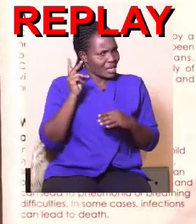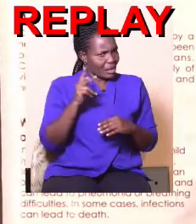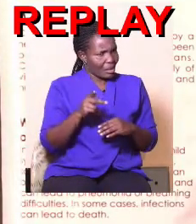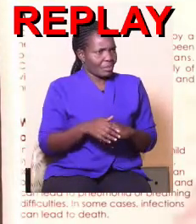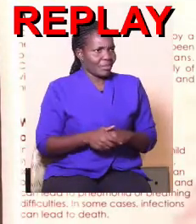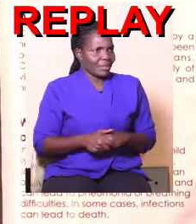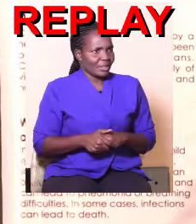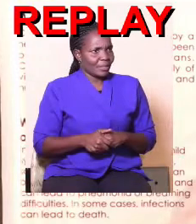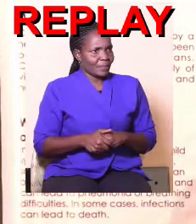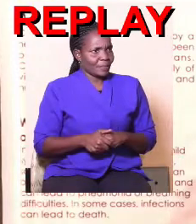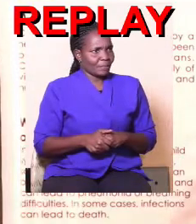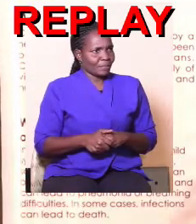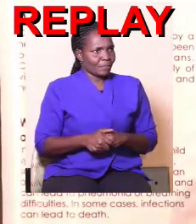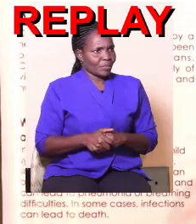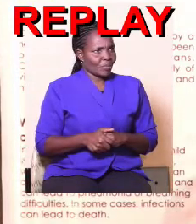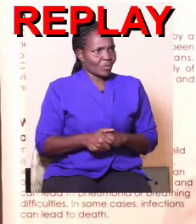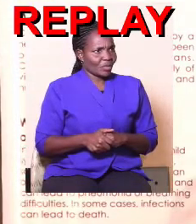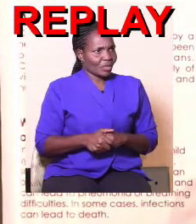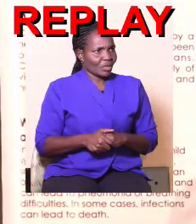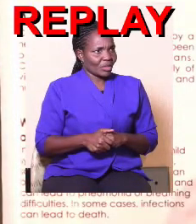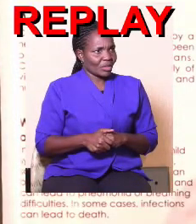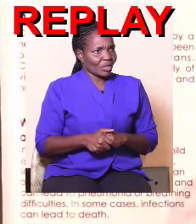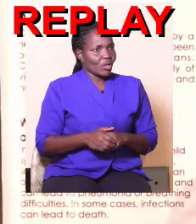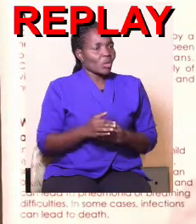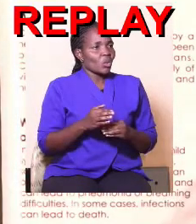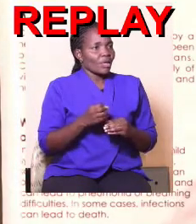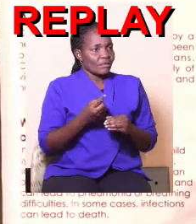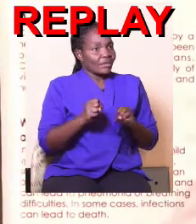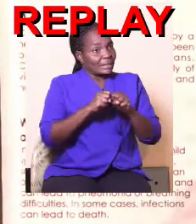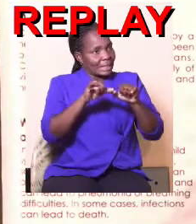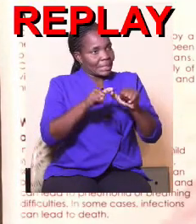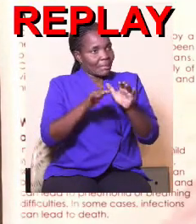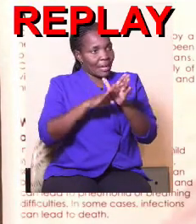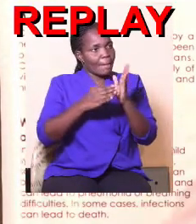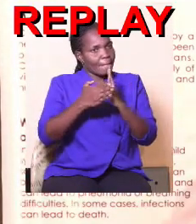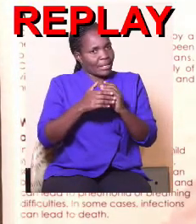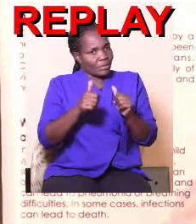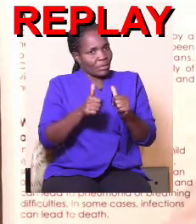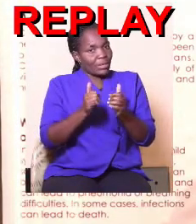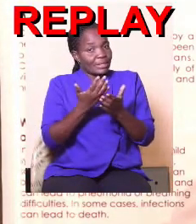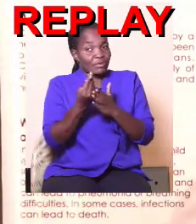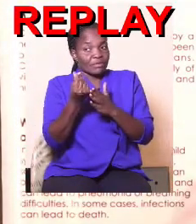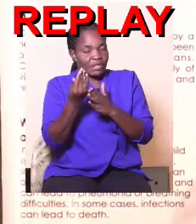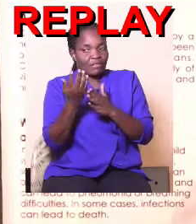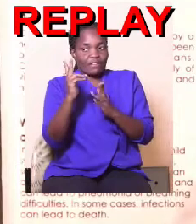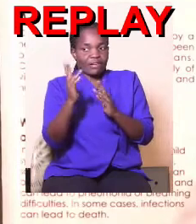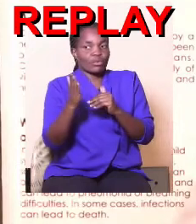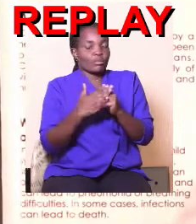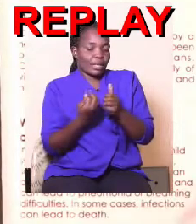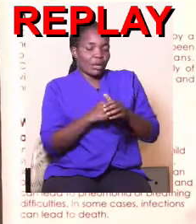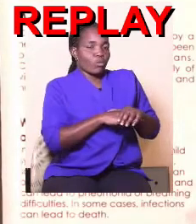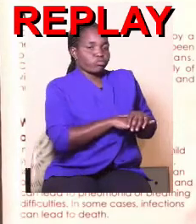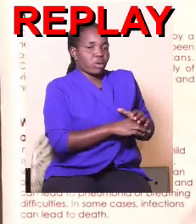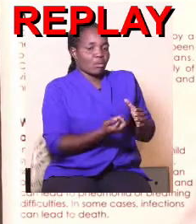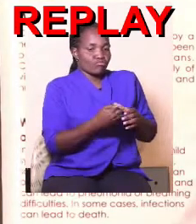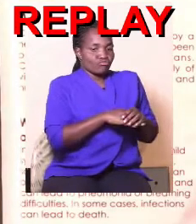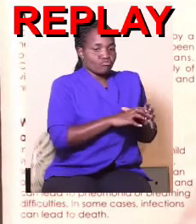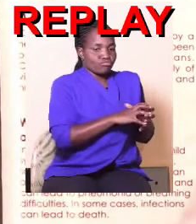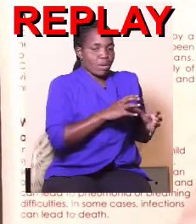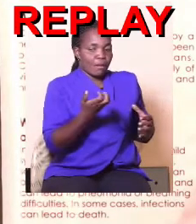situation stabilizes, some of that money will come back, and I believe the currency will stabilize